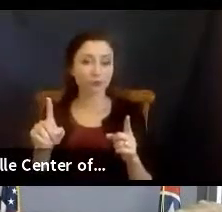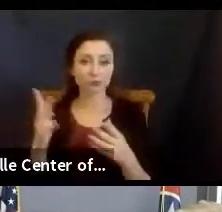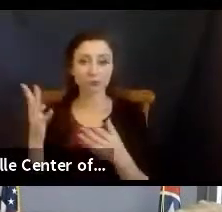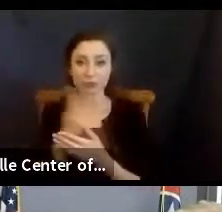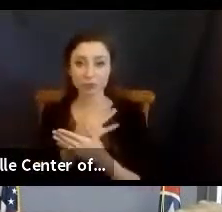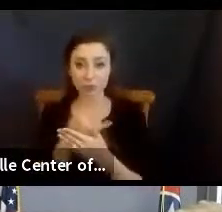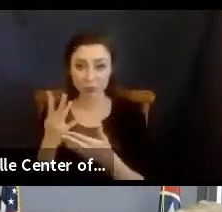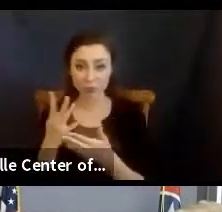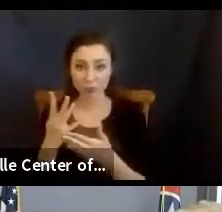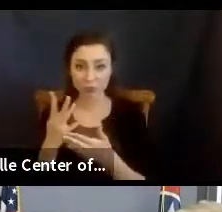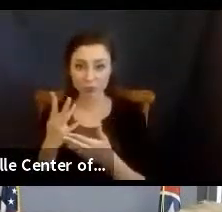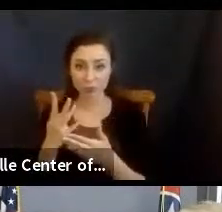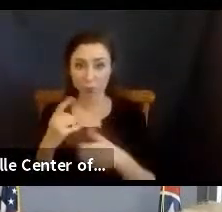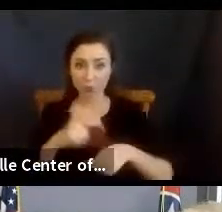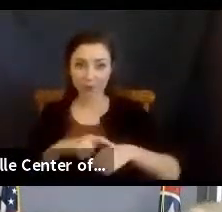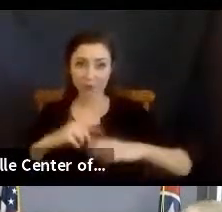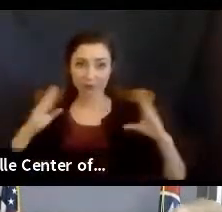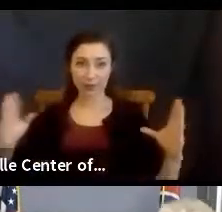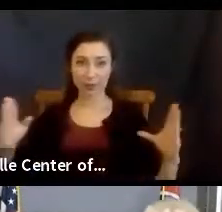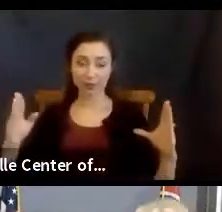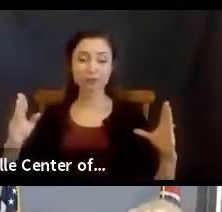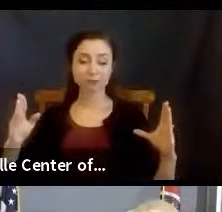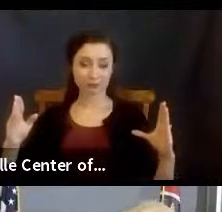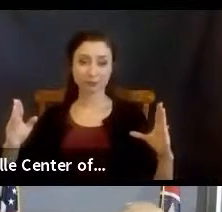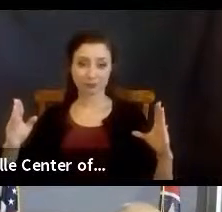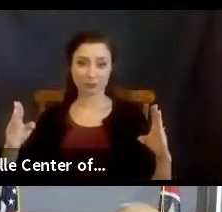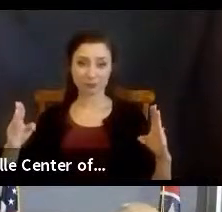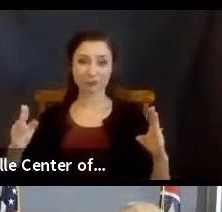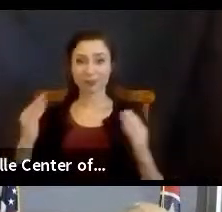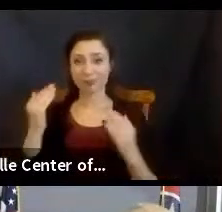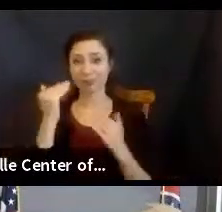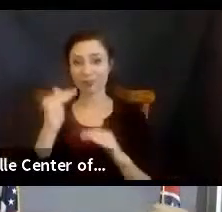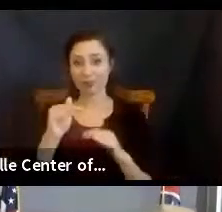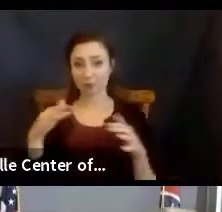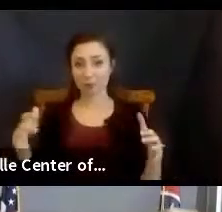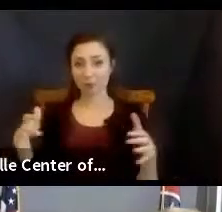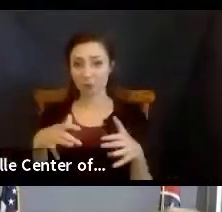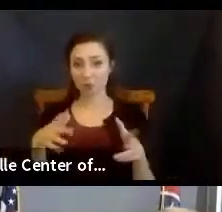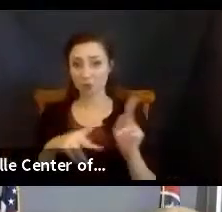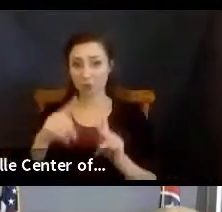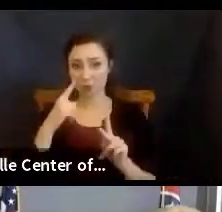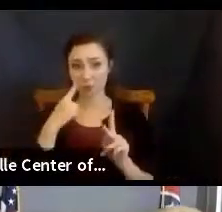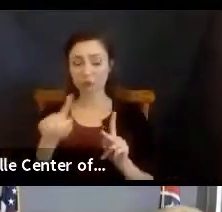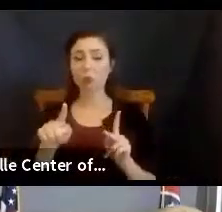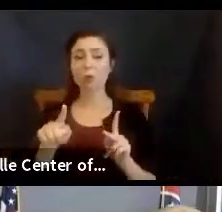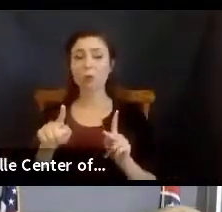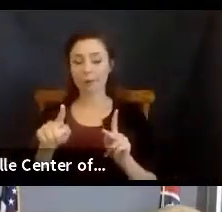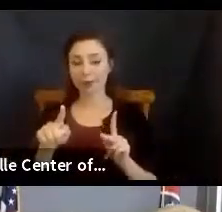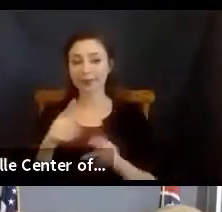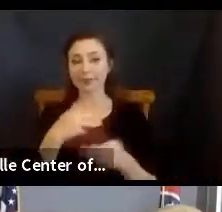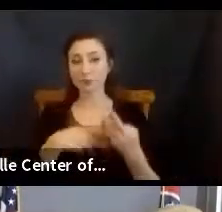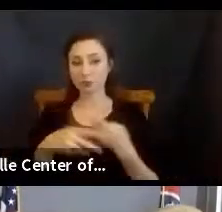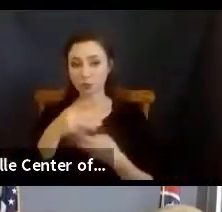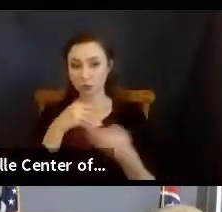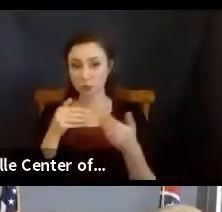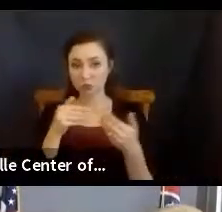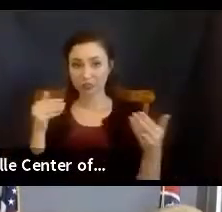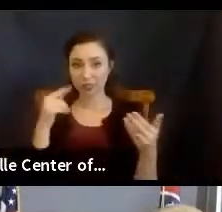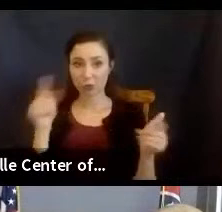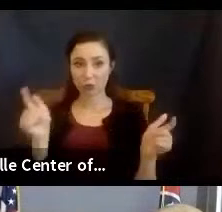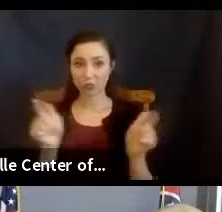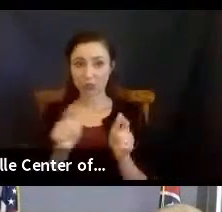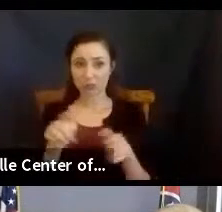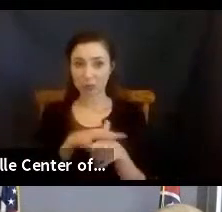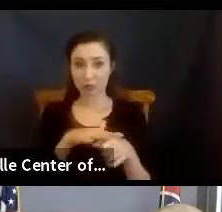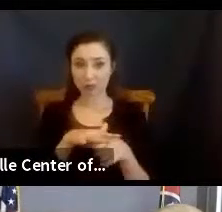4-week period. And then the other is on limiting gatherings based on social distancing within small areas